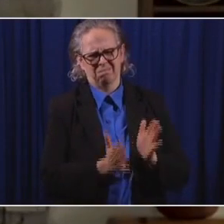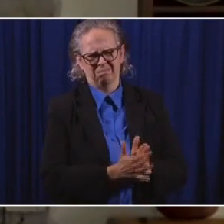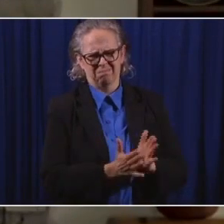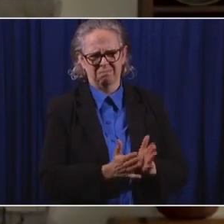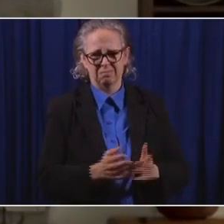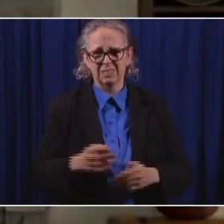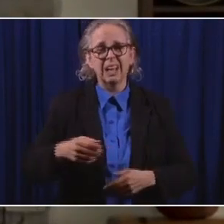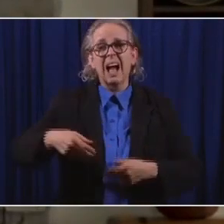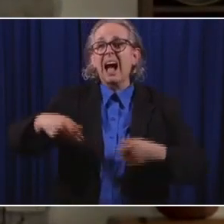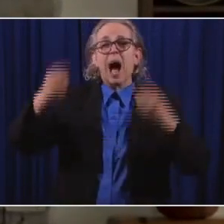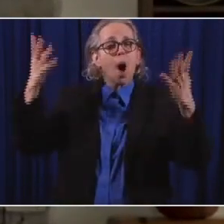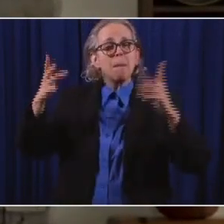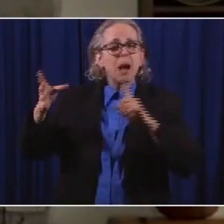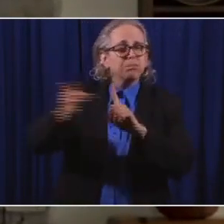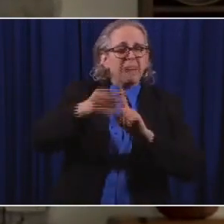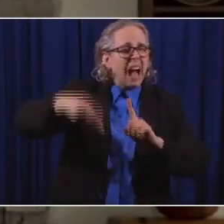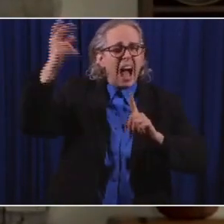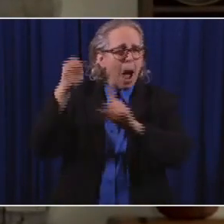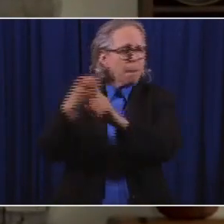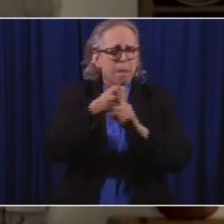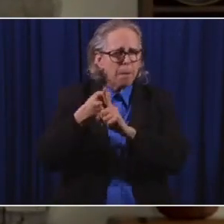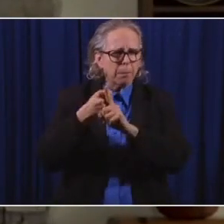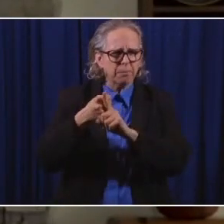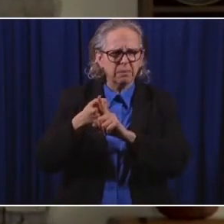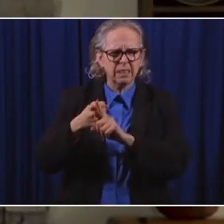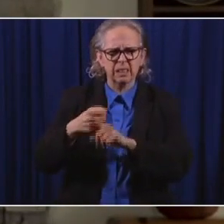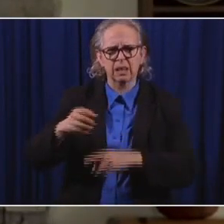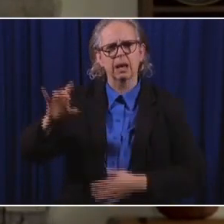of our 88 counties are high incident counties.